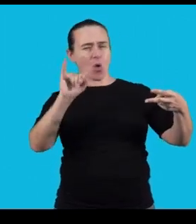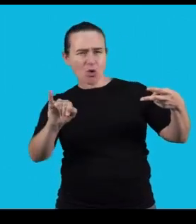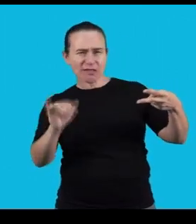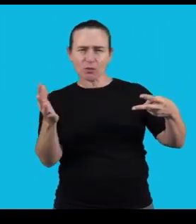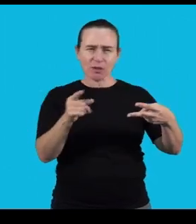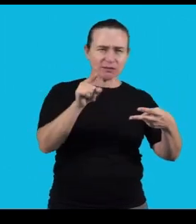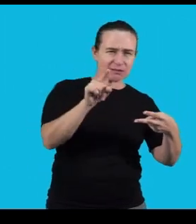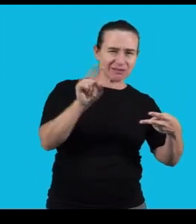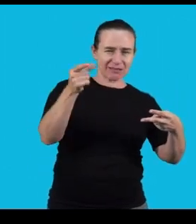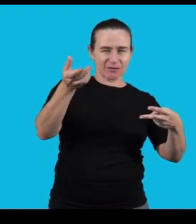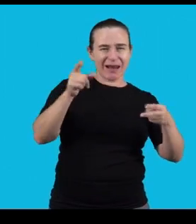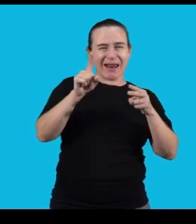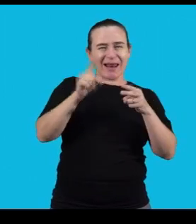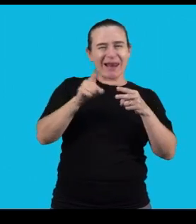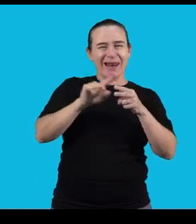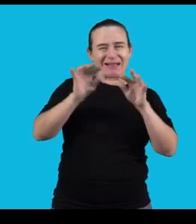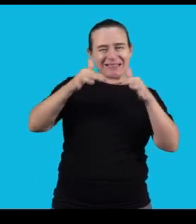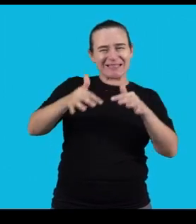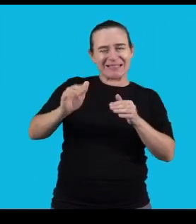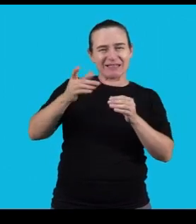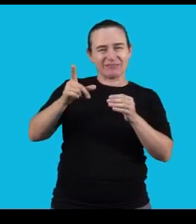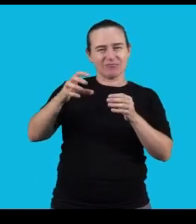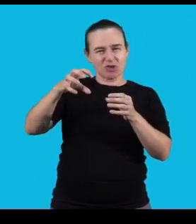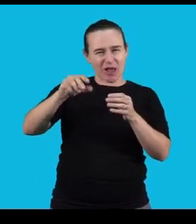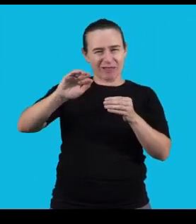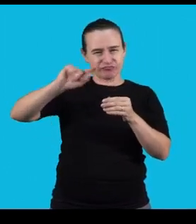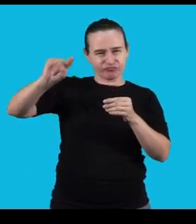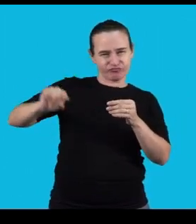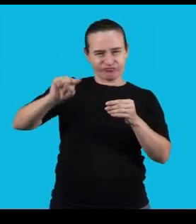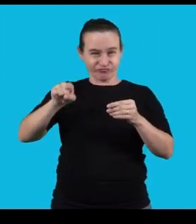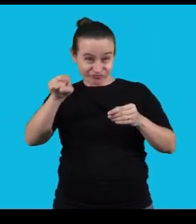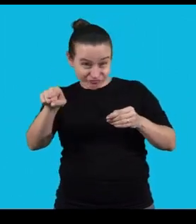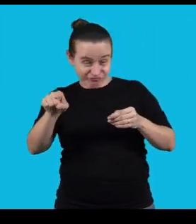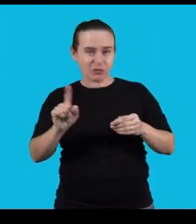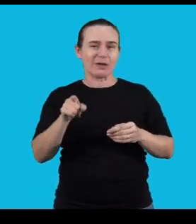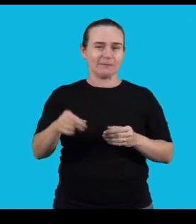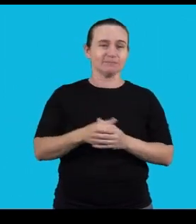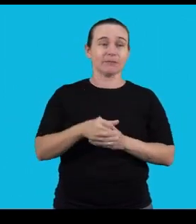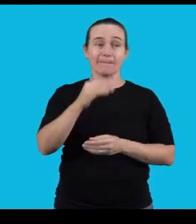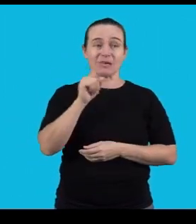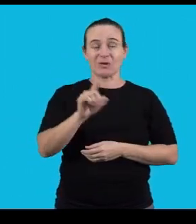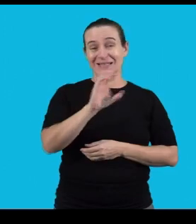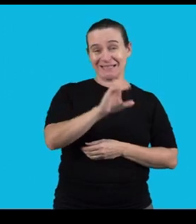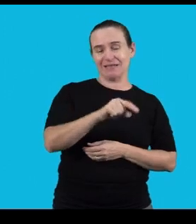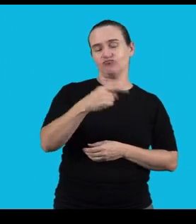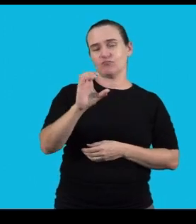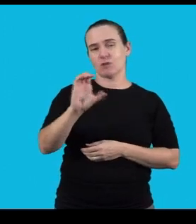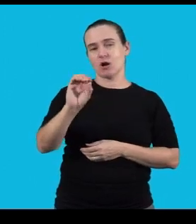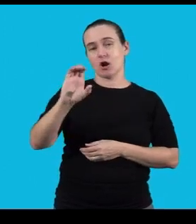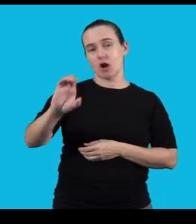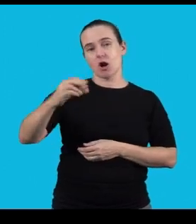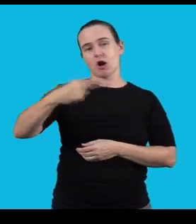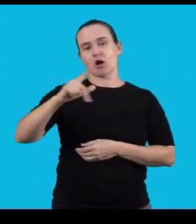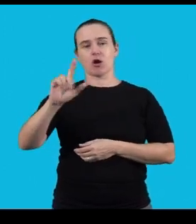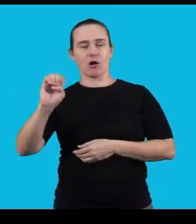diagram, this one that looks like a shell has got organ of Corti, and therefore the letter in the name is C,